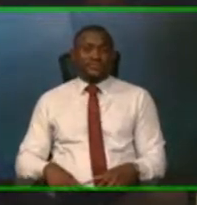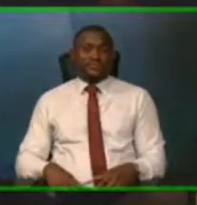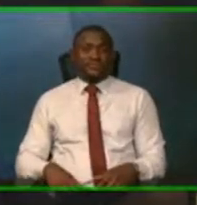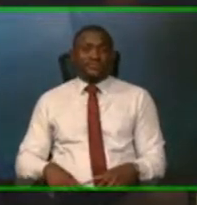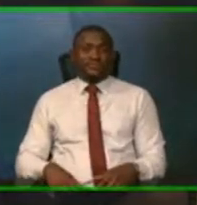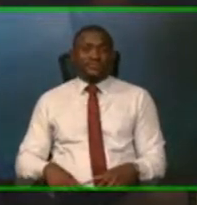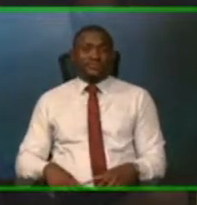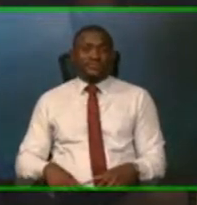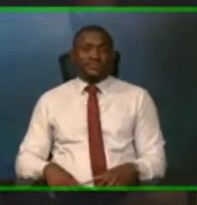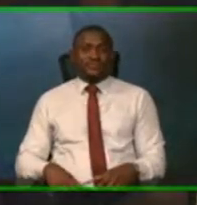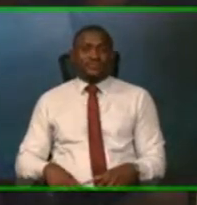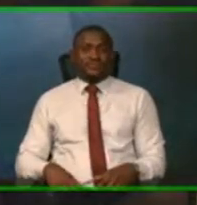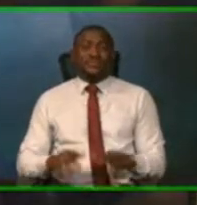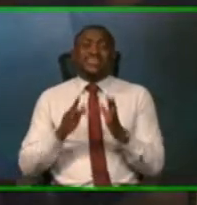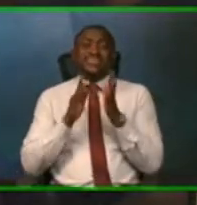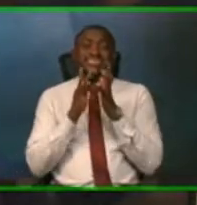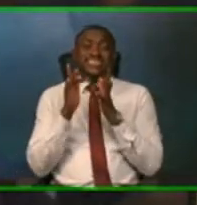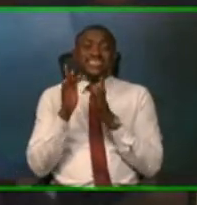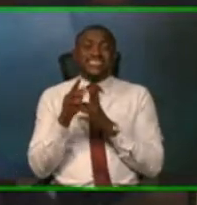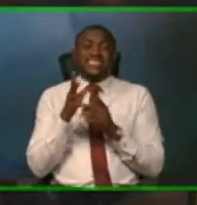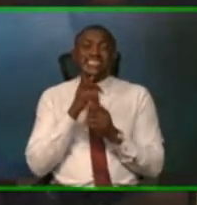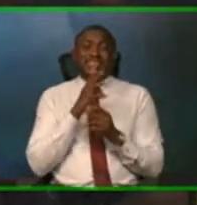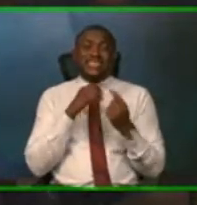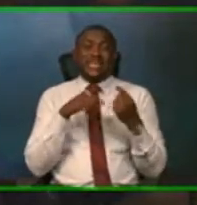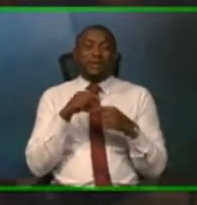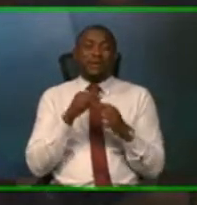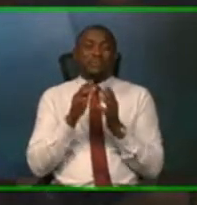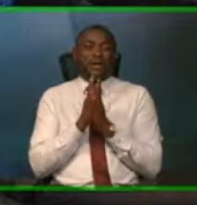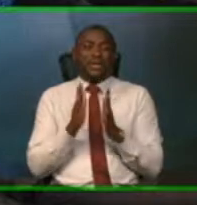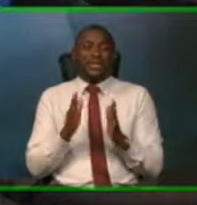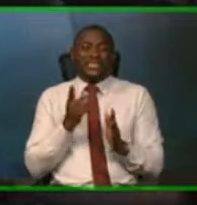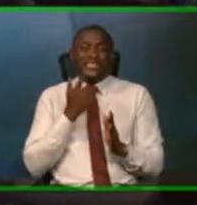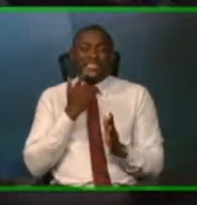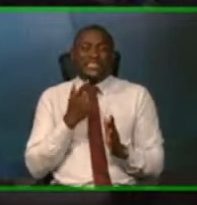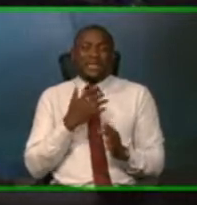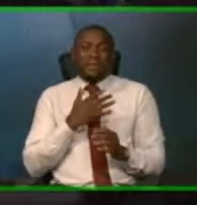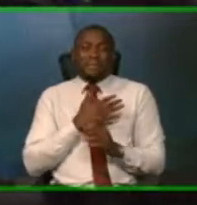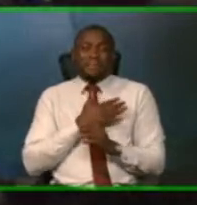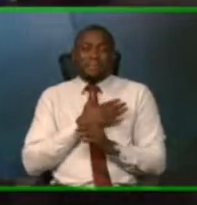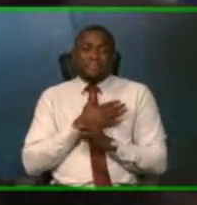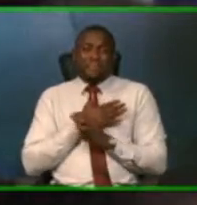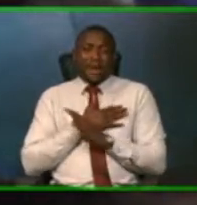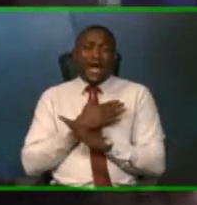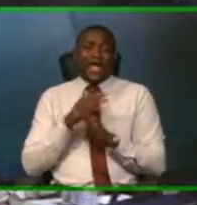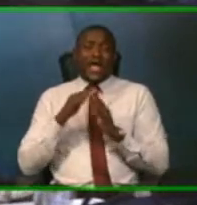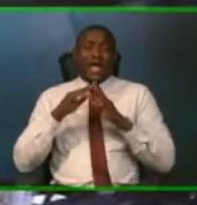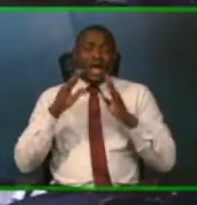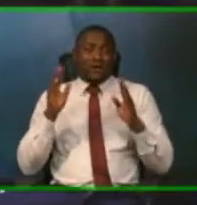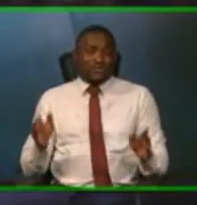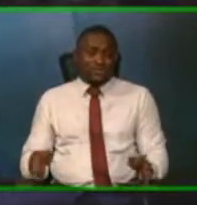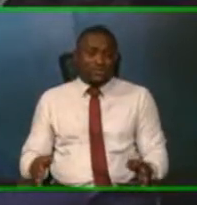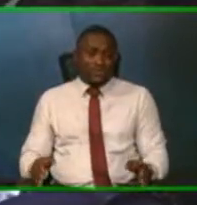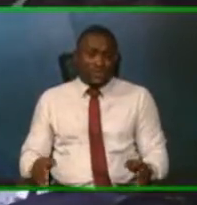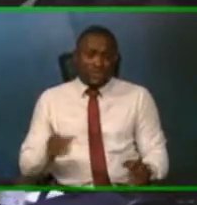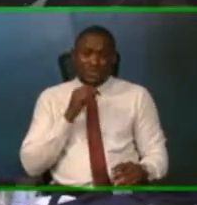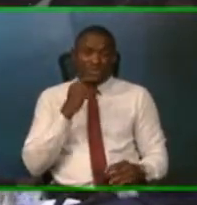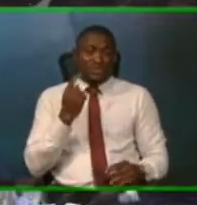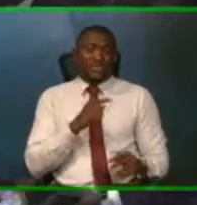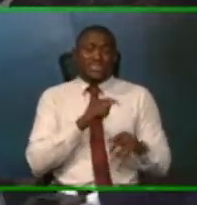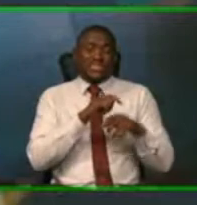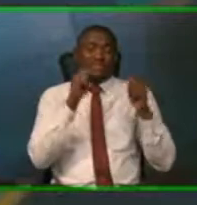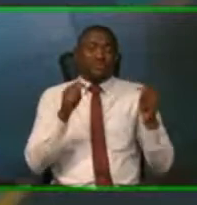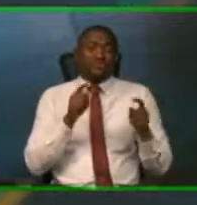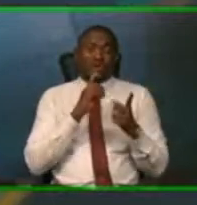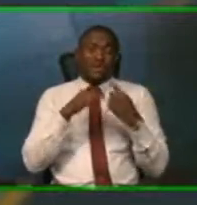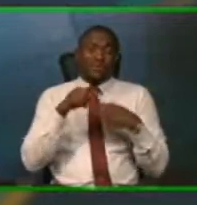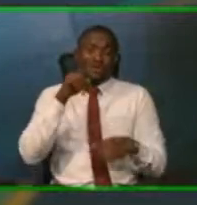And listen, Jesus, speaking about prayer, said, my house, not just the temple, he's talking of